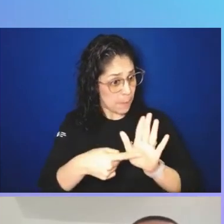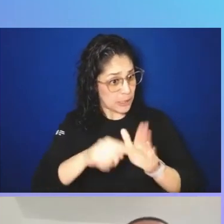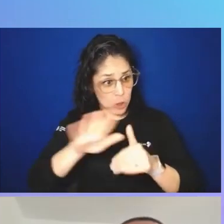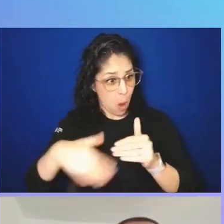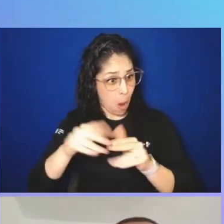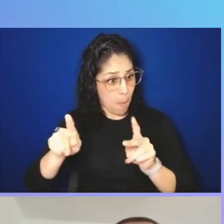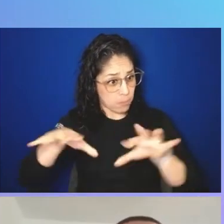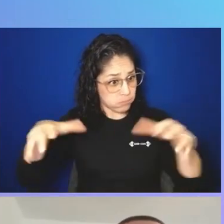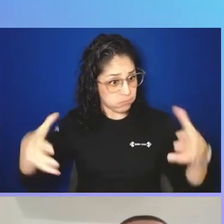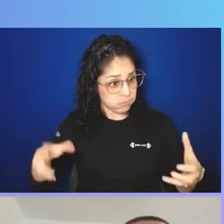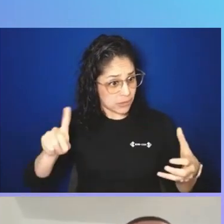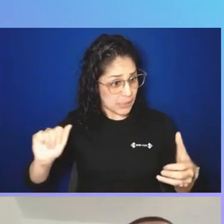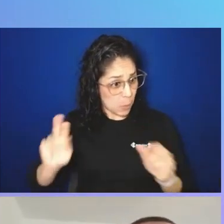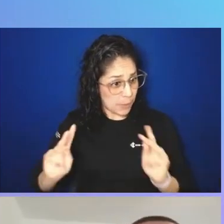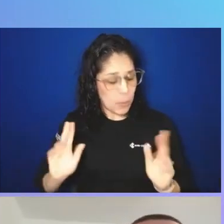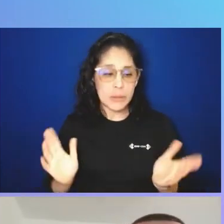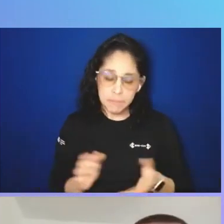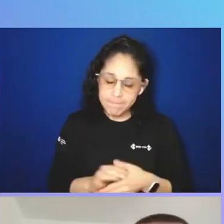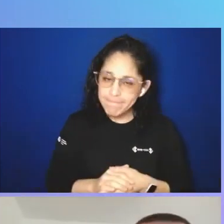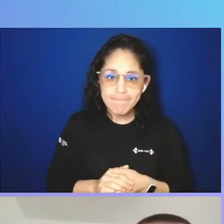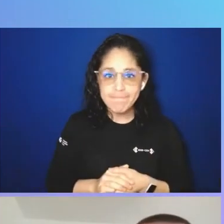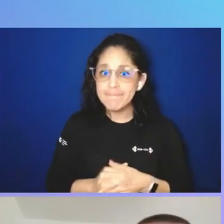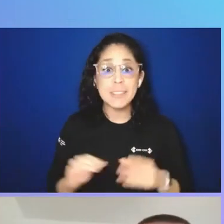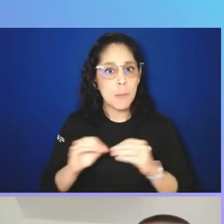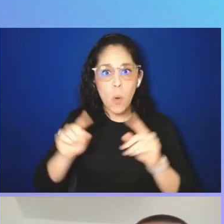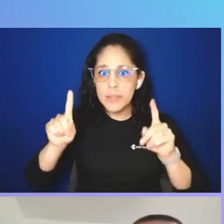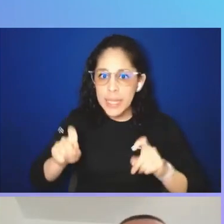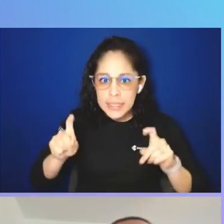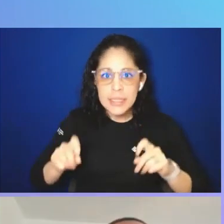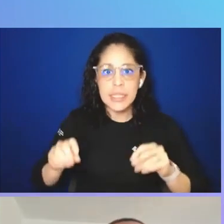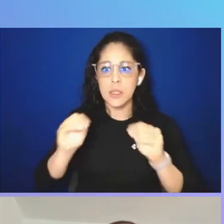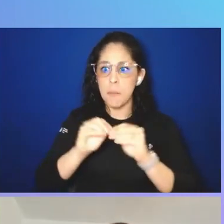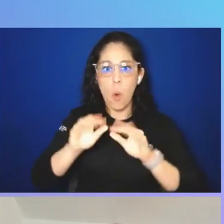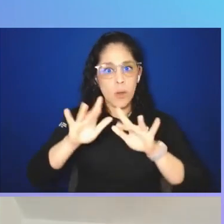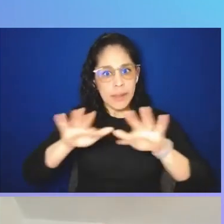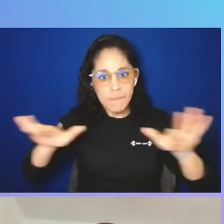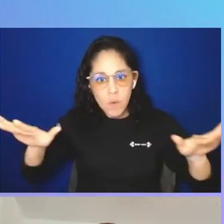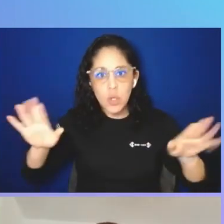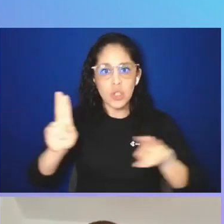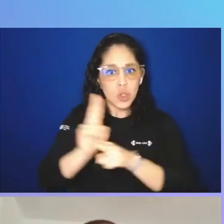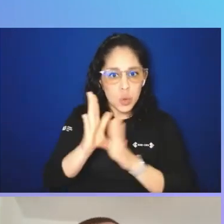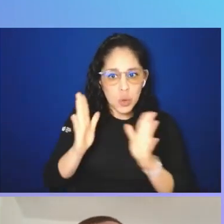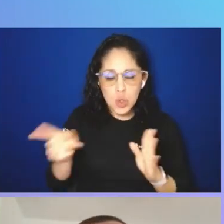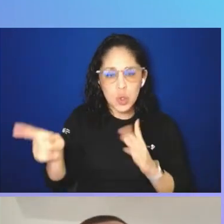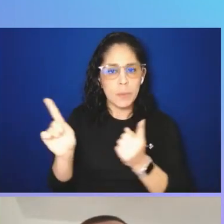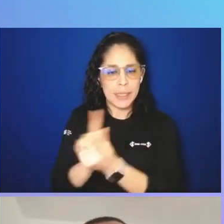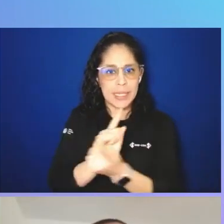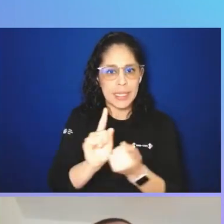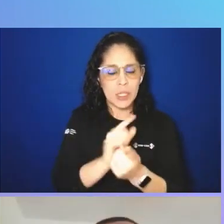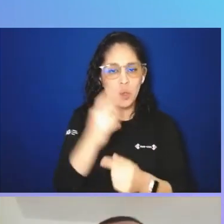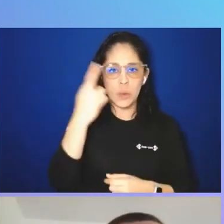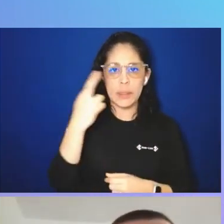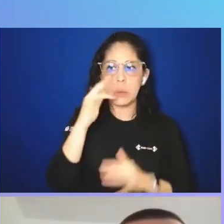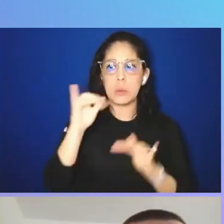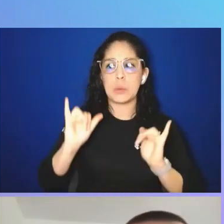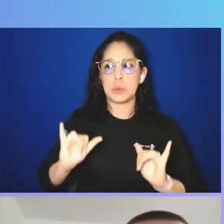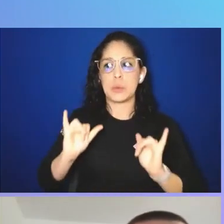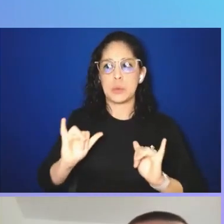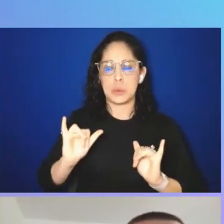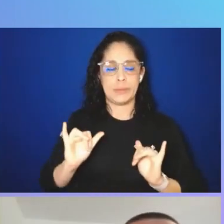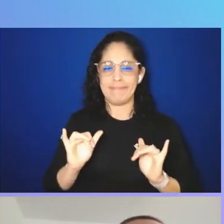The more testing you do and the more users you meet, the more you'll realize how unrepresentative your early encounters